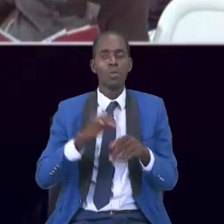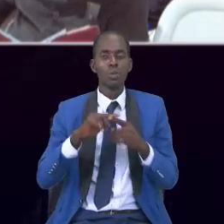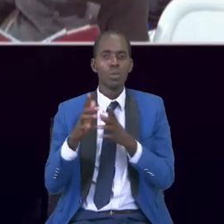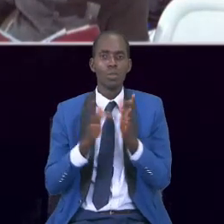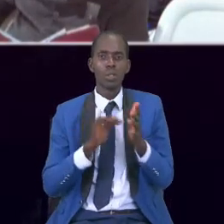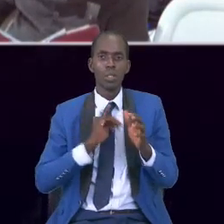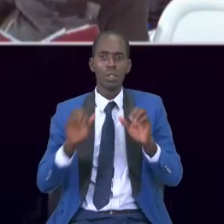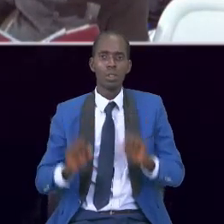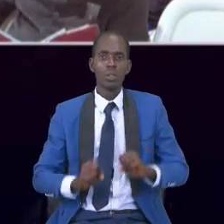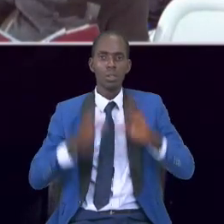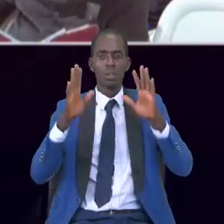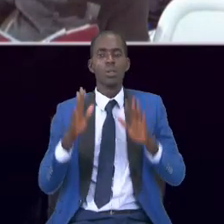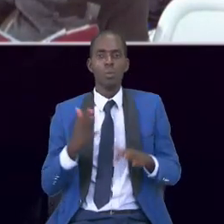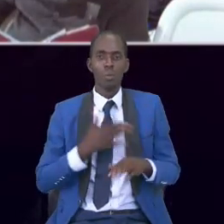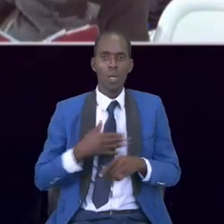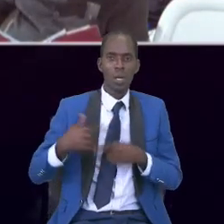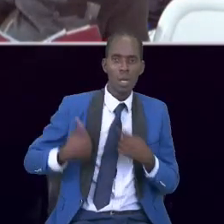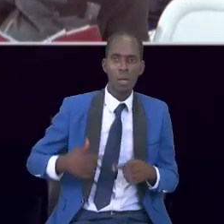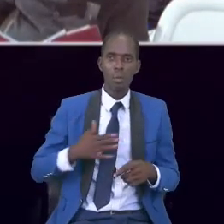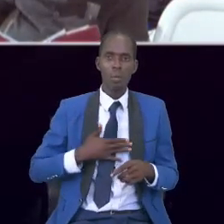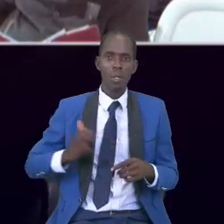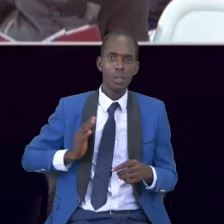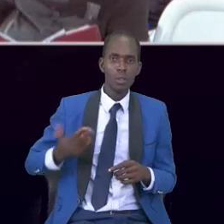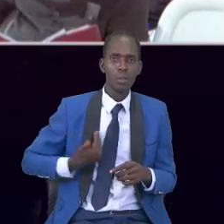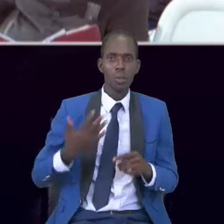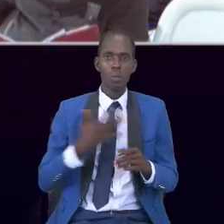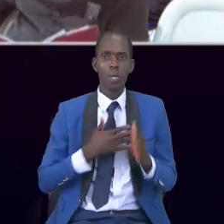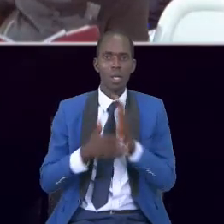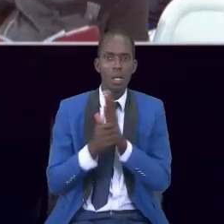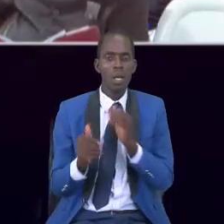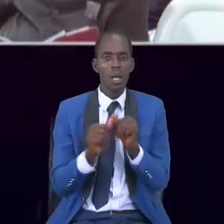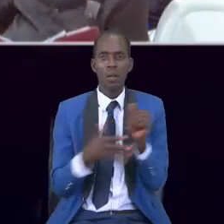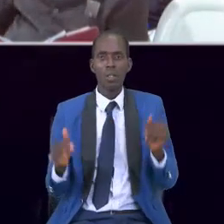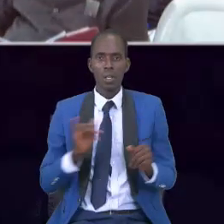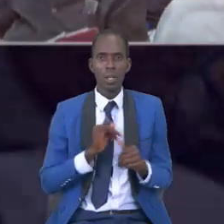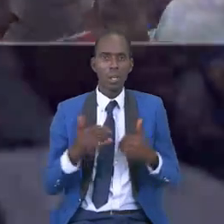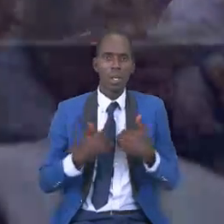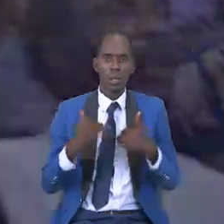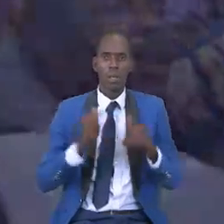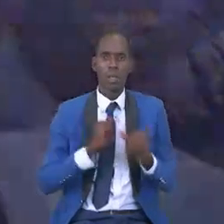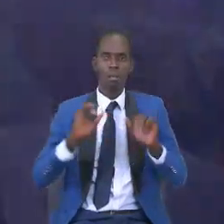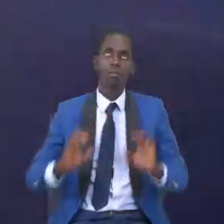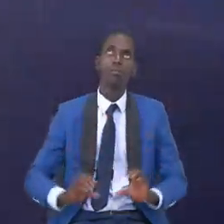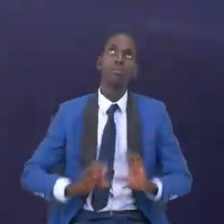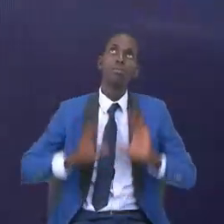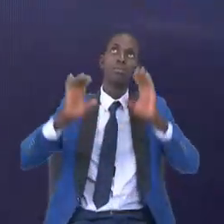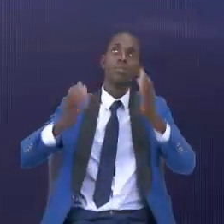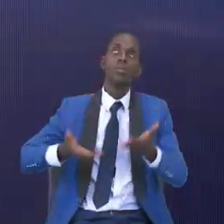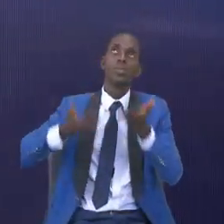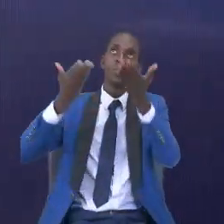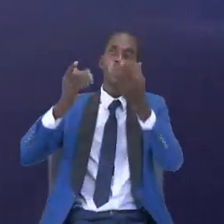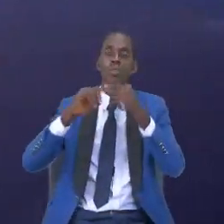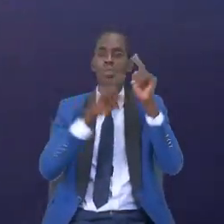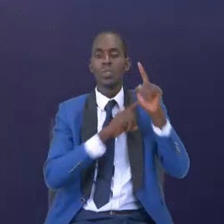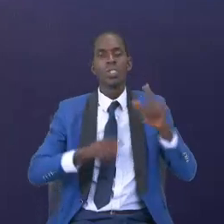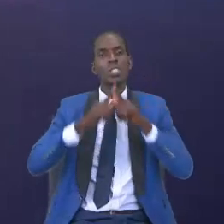my skill, everything I have, I consecrate to the Lord. Great will be your reward in heaven. The people that